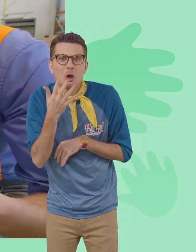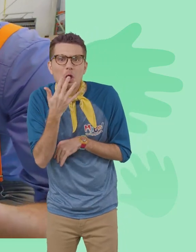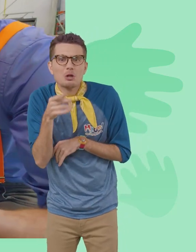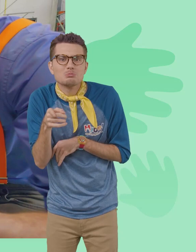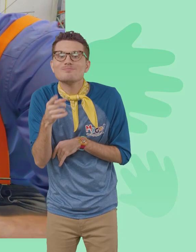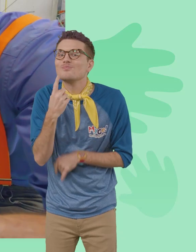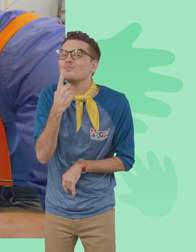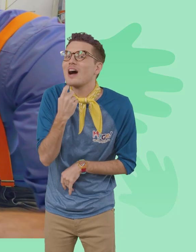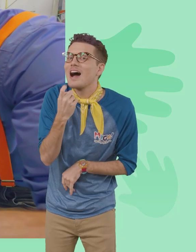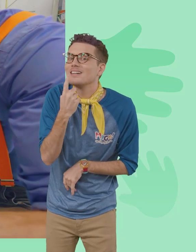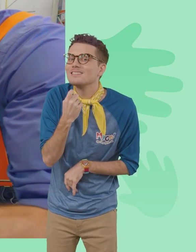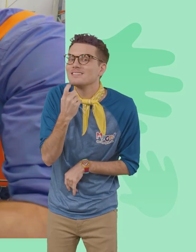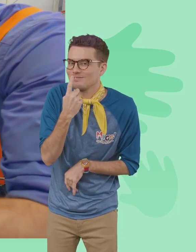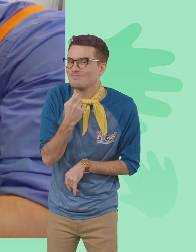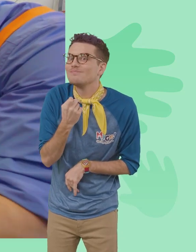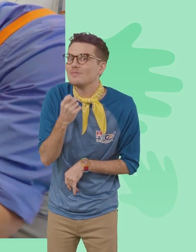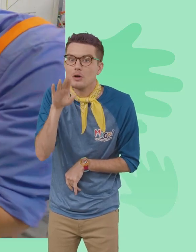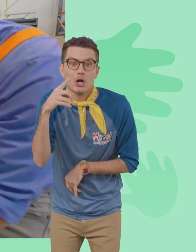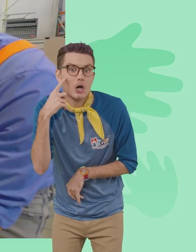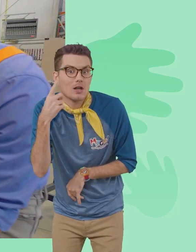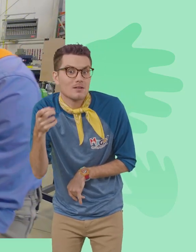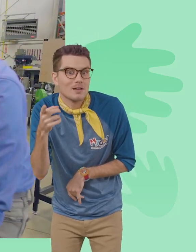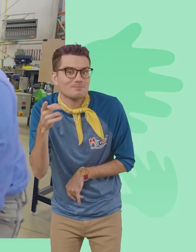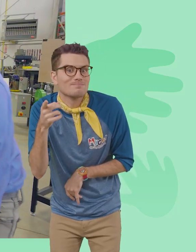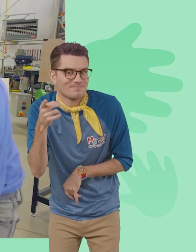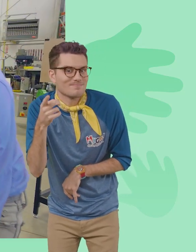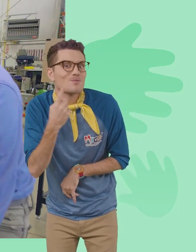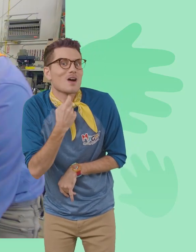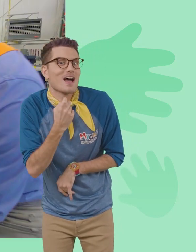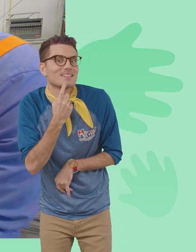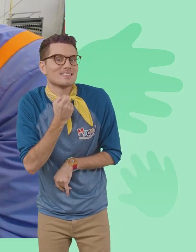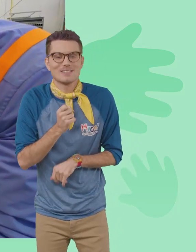bright red! Do you hear them? Listen! Listen!